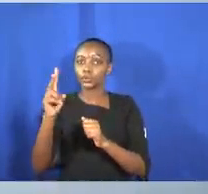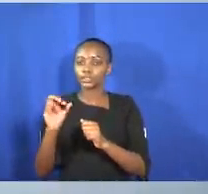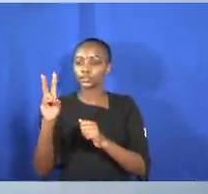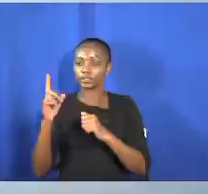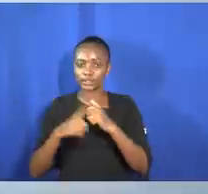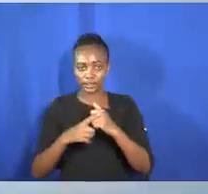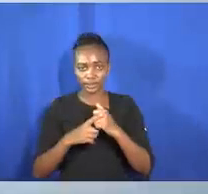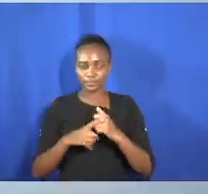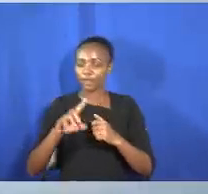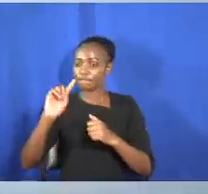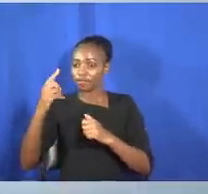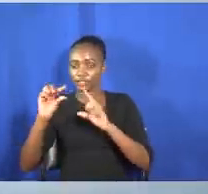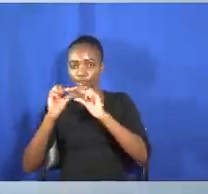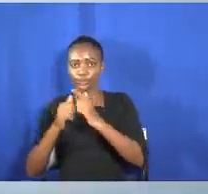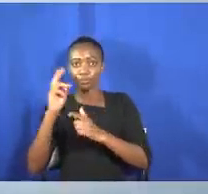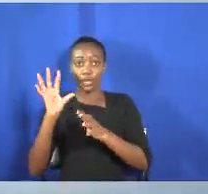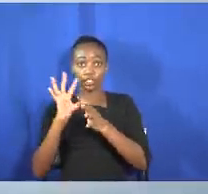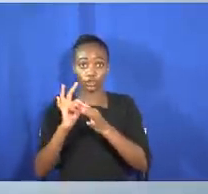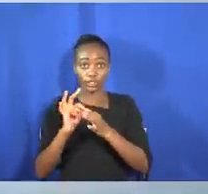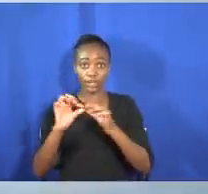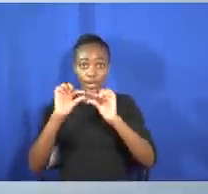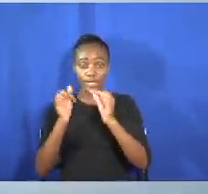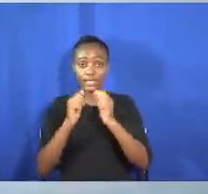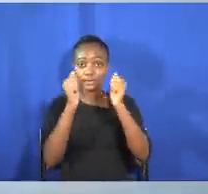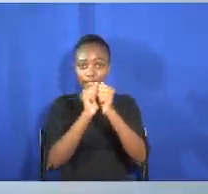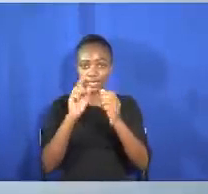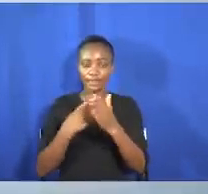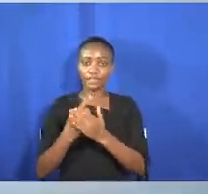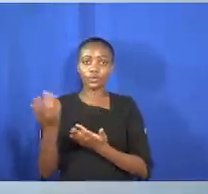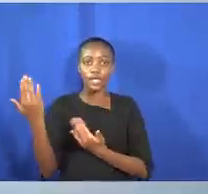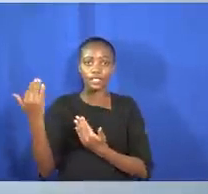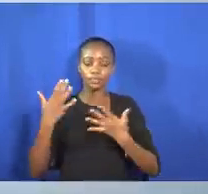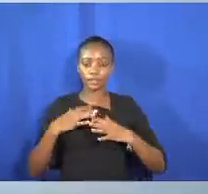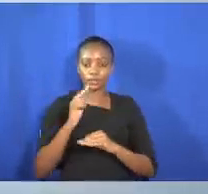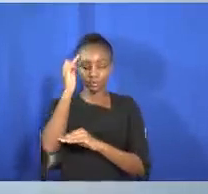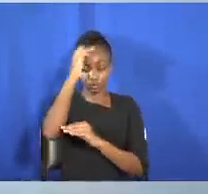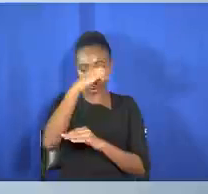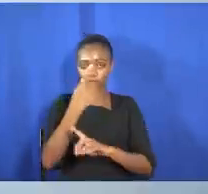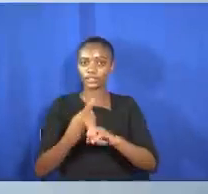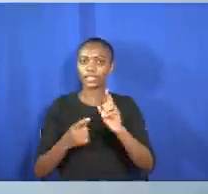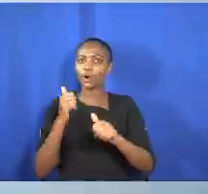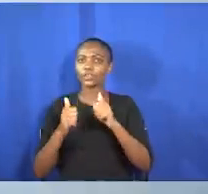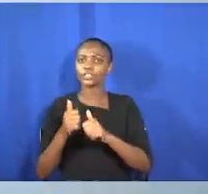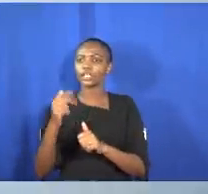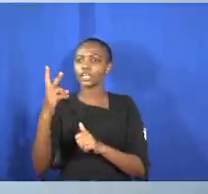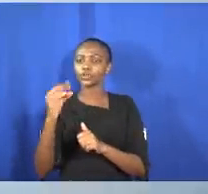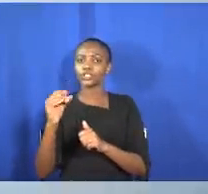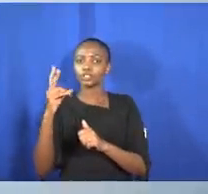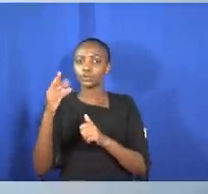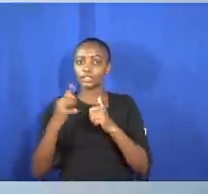Then 2026, the first cohort in the CBC will join grade 10. And we are expecting these people to graduate